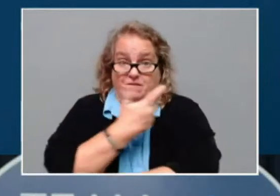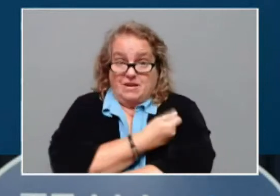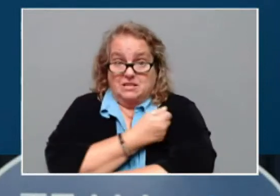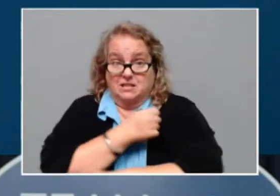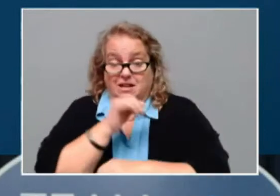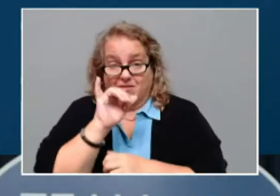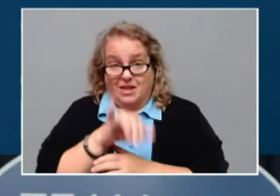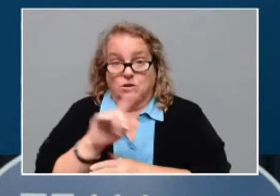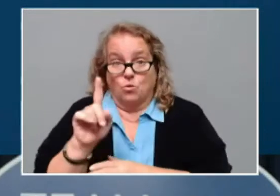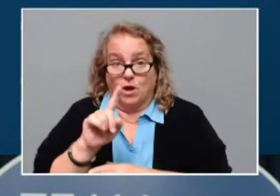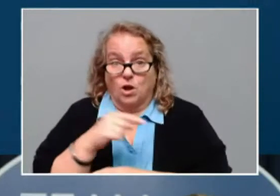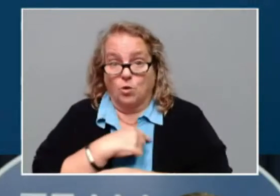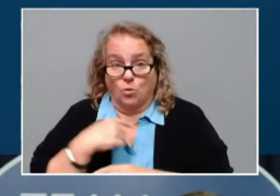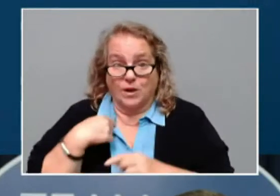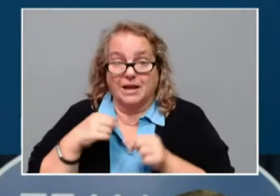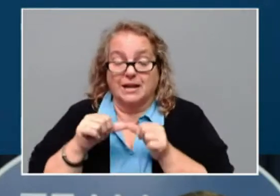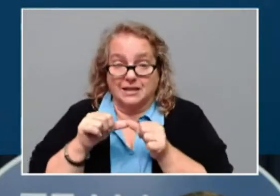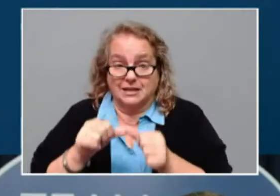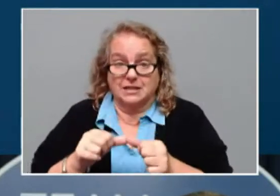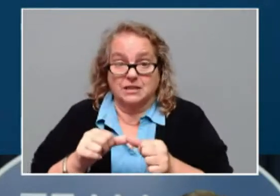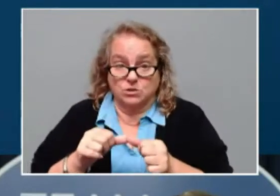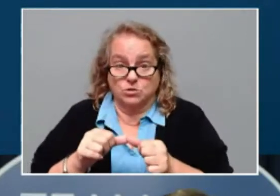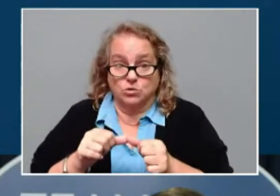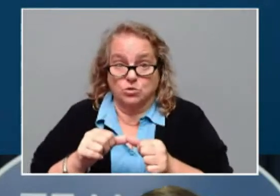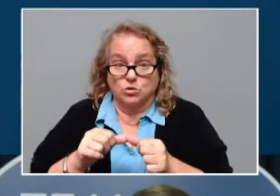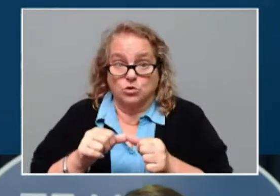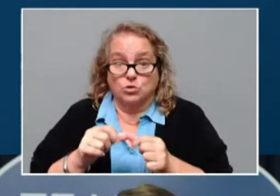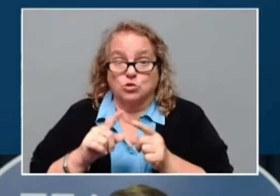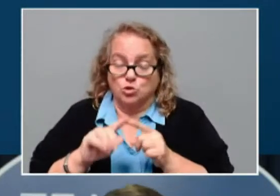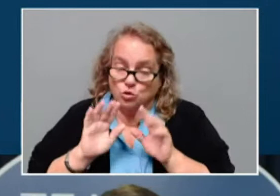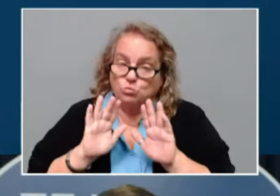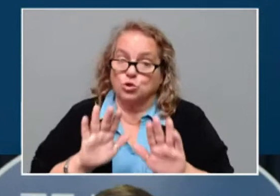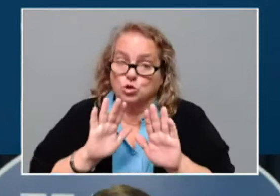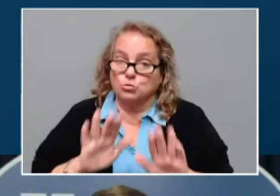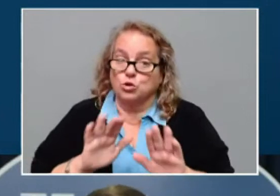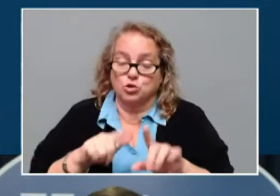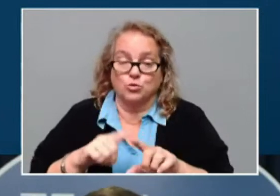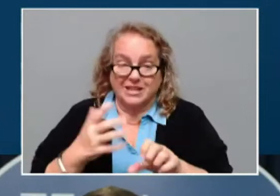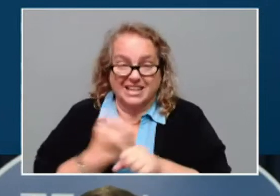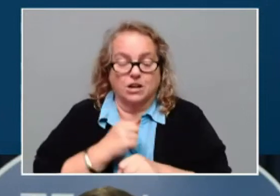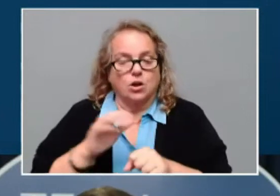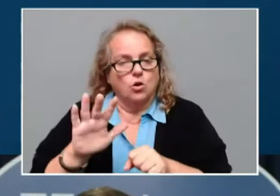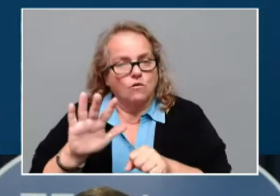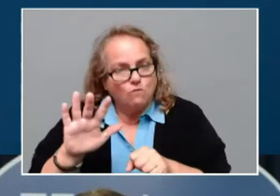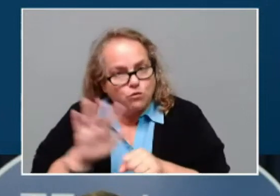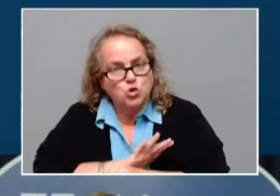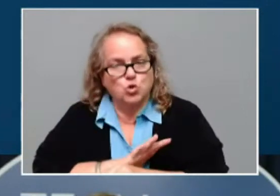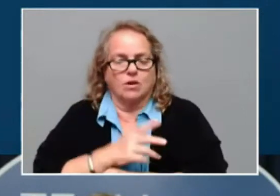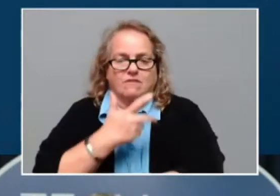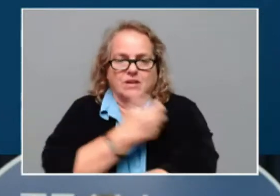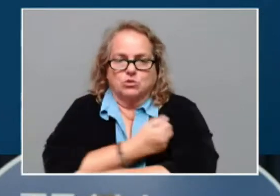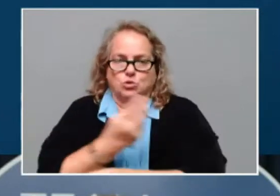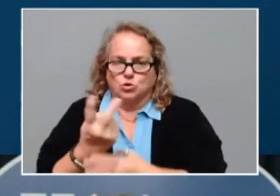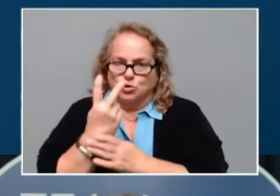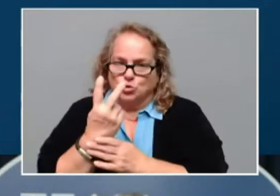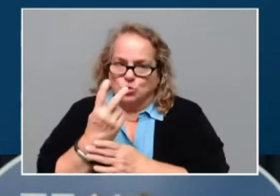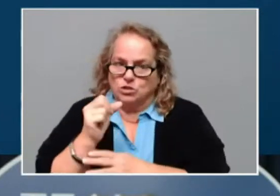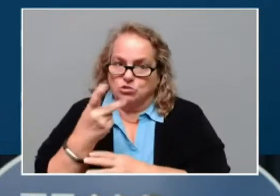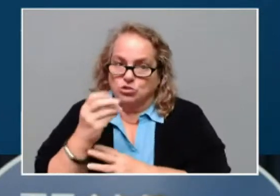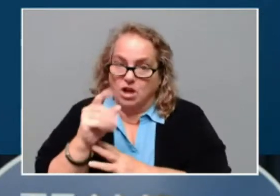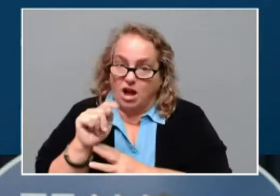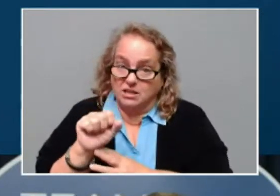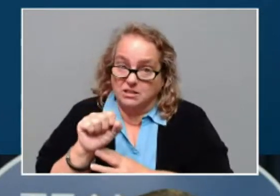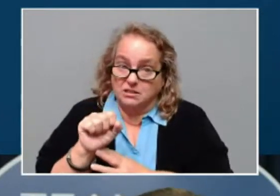continue to push to make sure everybody gets at least the 2 shots, and that's what this